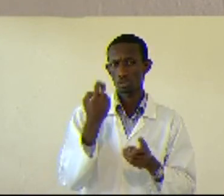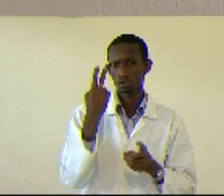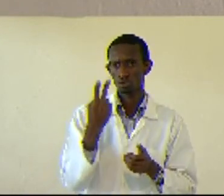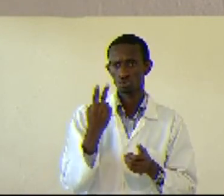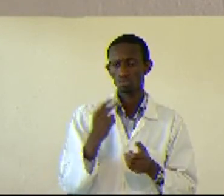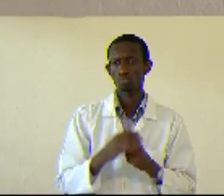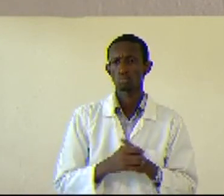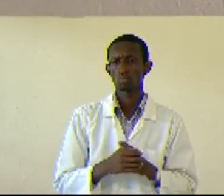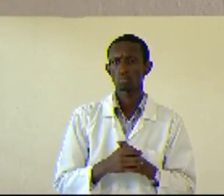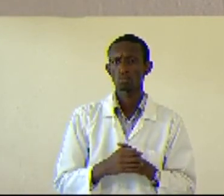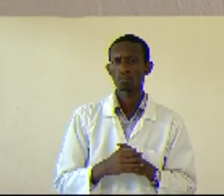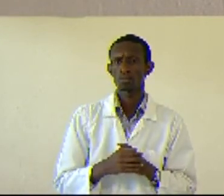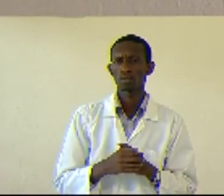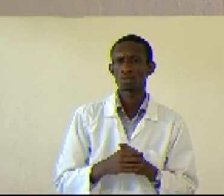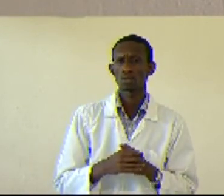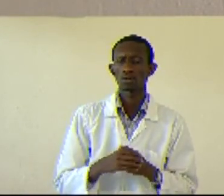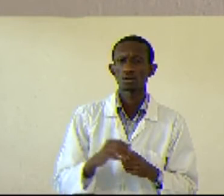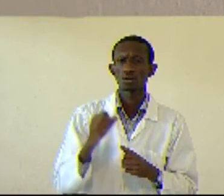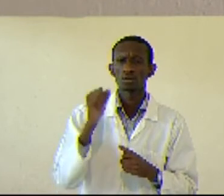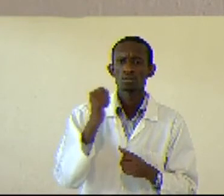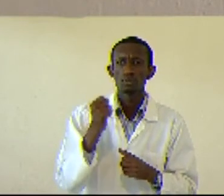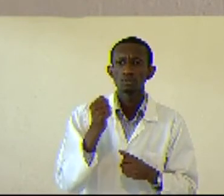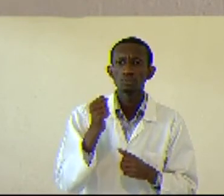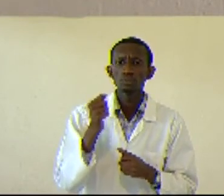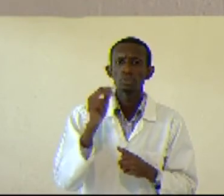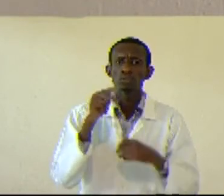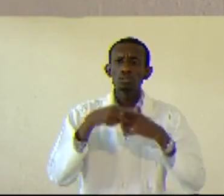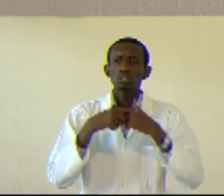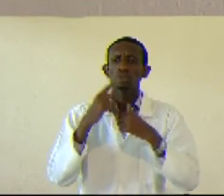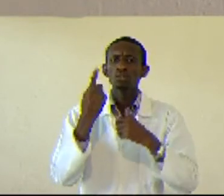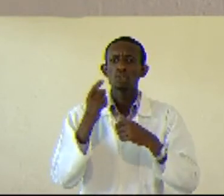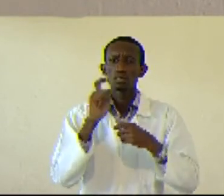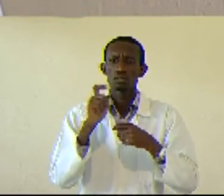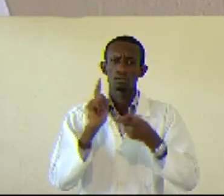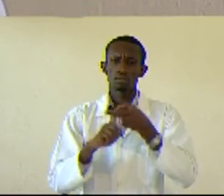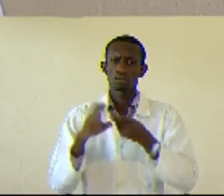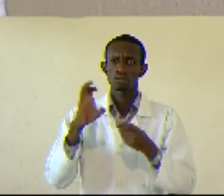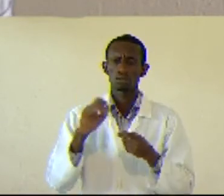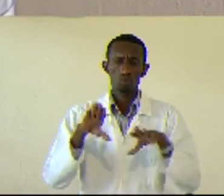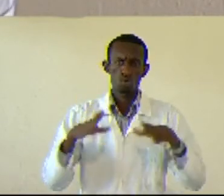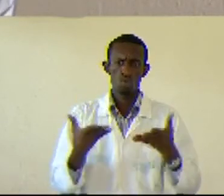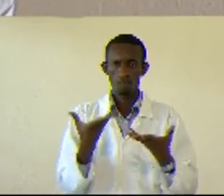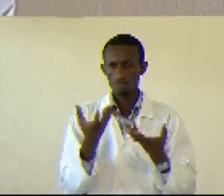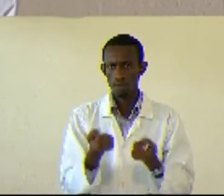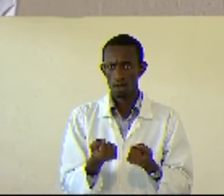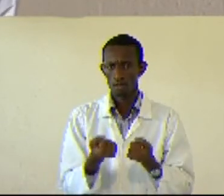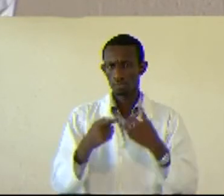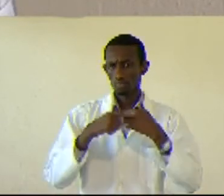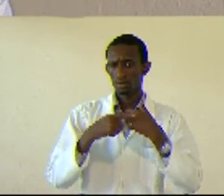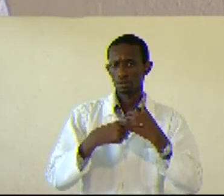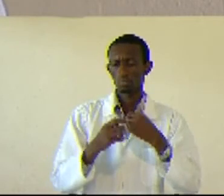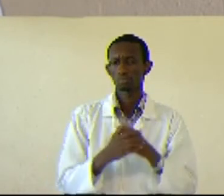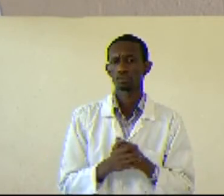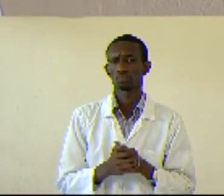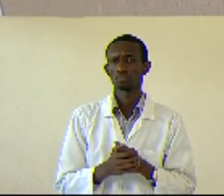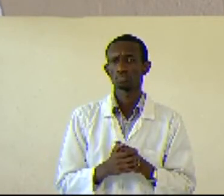sine inverse of x plus c. Or we take minus cosine inverse of x, the same,